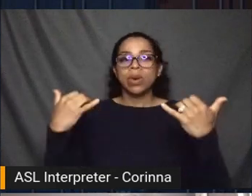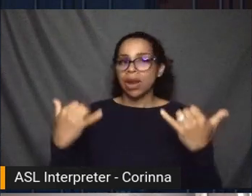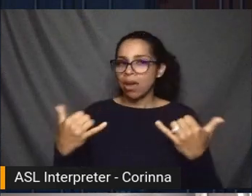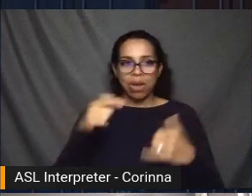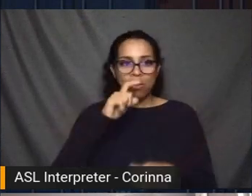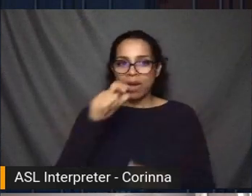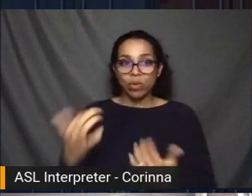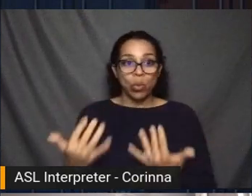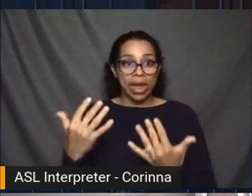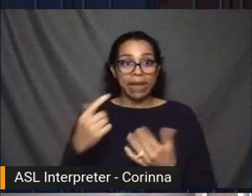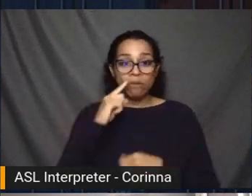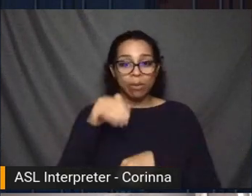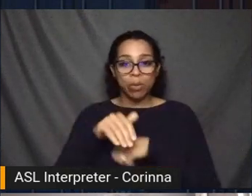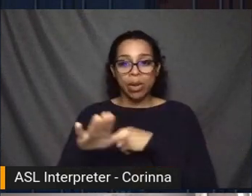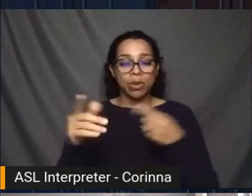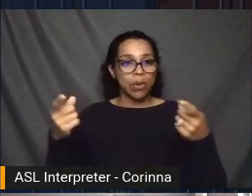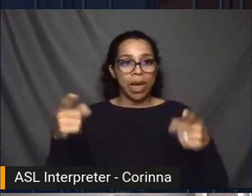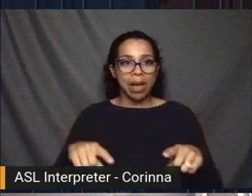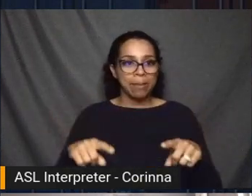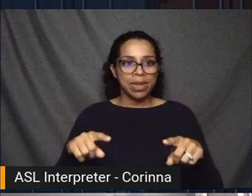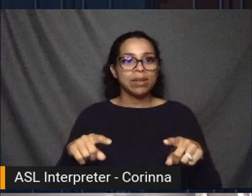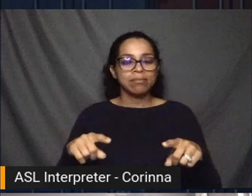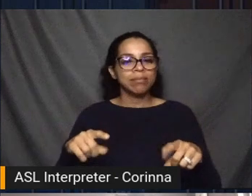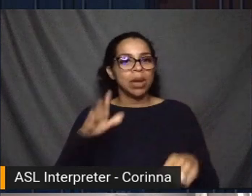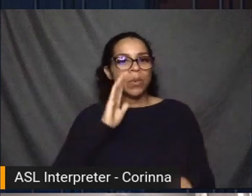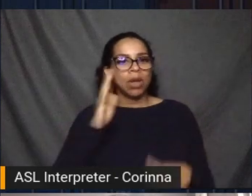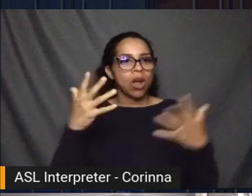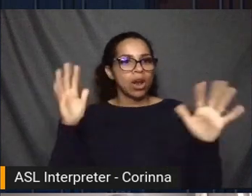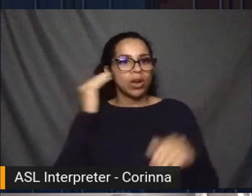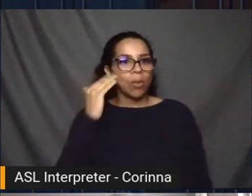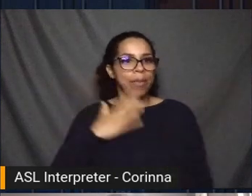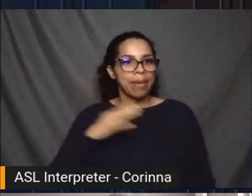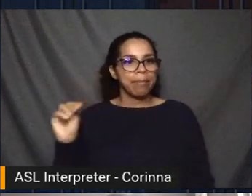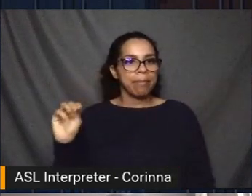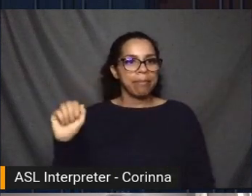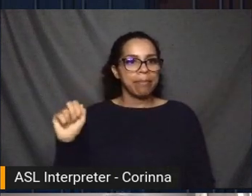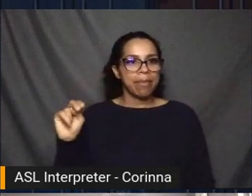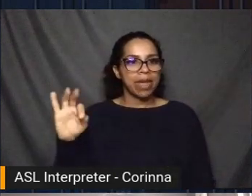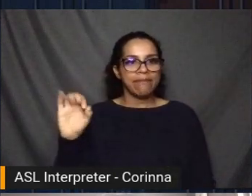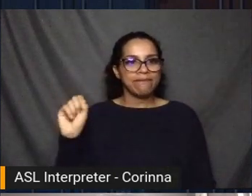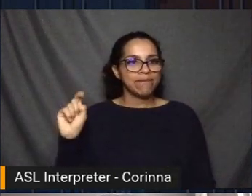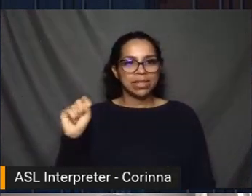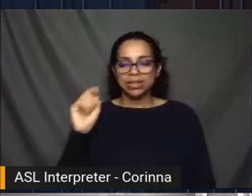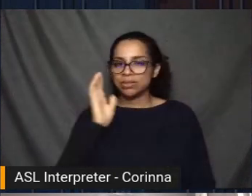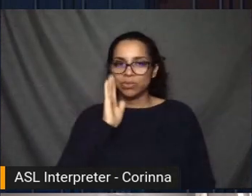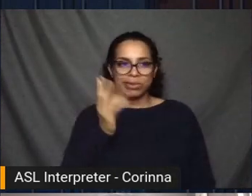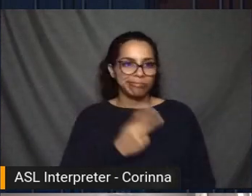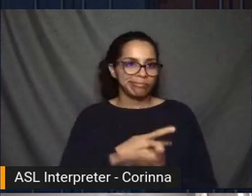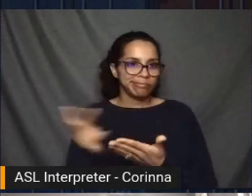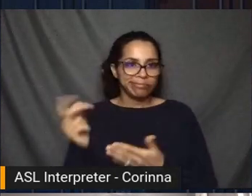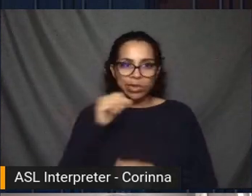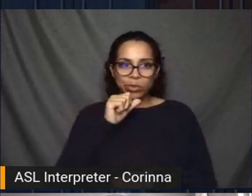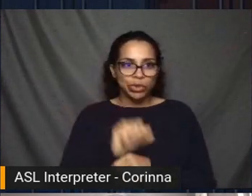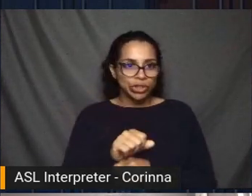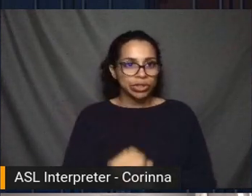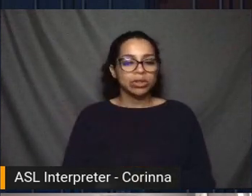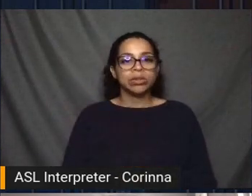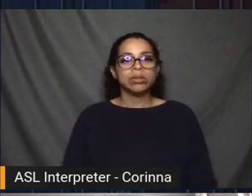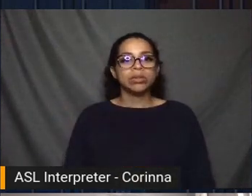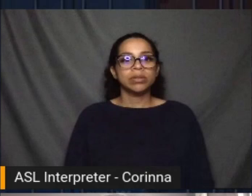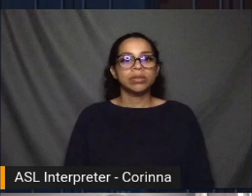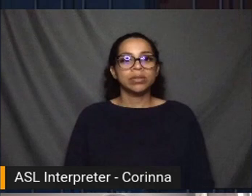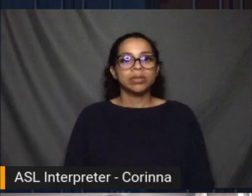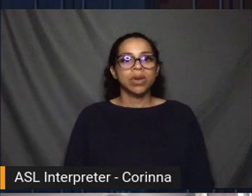for the deployment to happen to actually know that my manifest is not going to work. So to fix this, I'm going to look at what